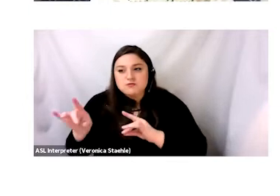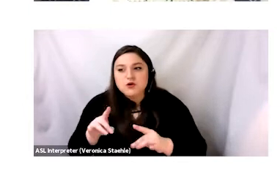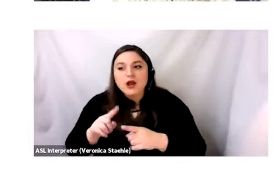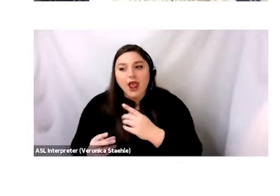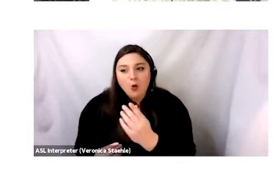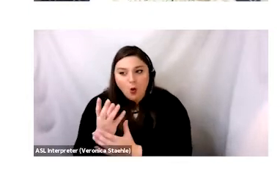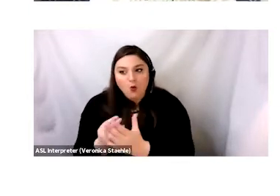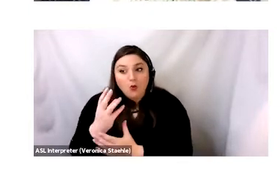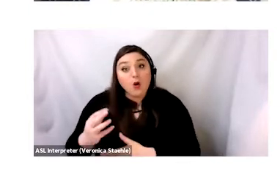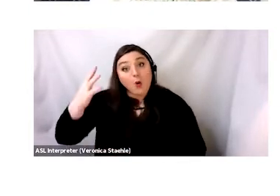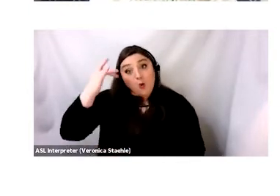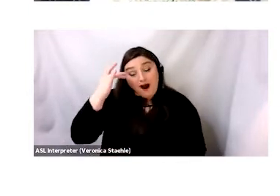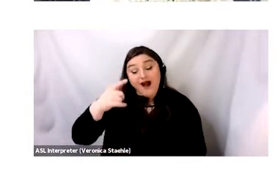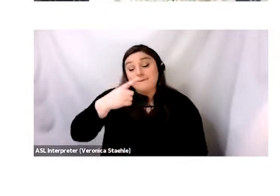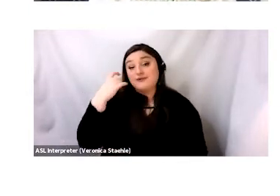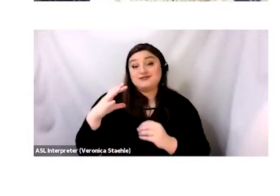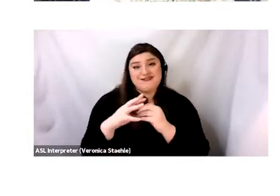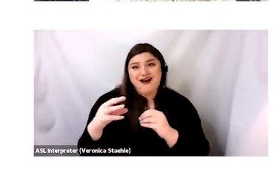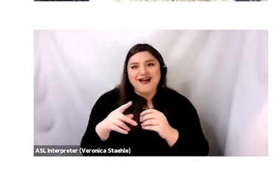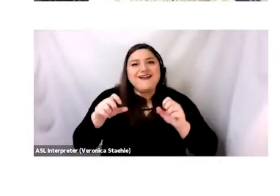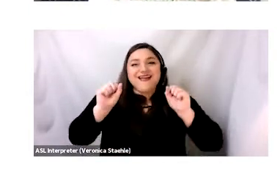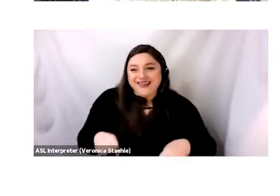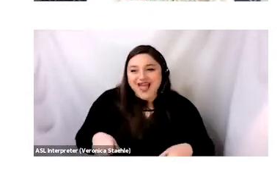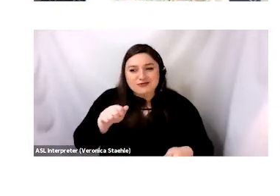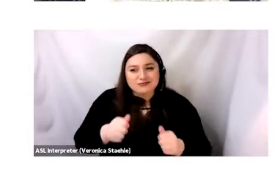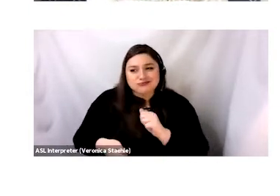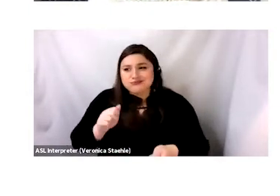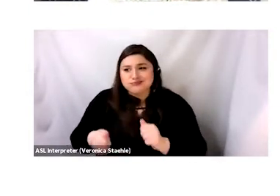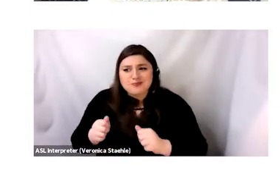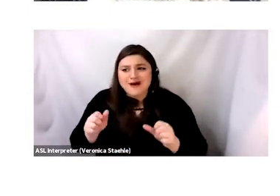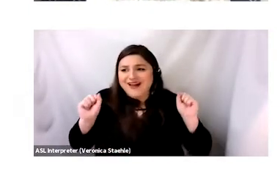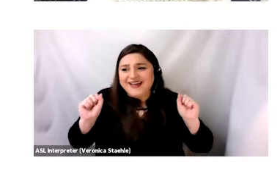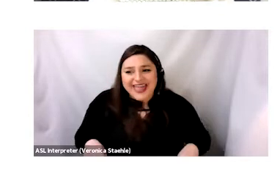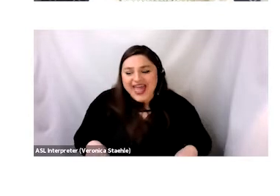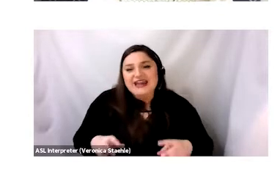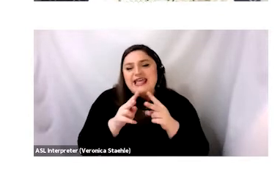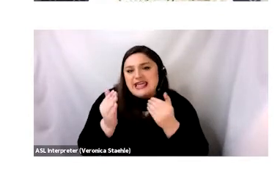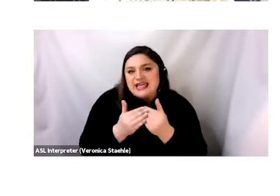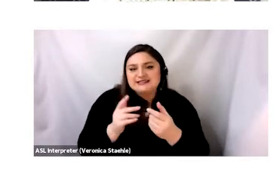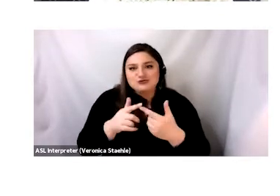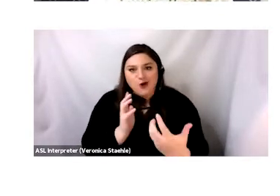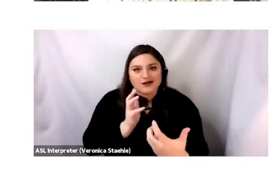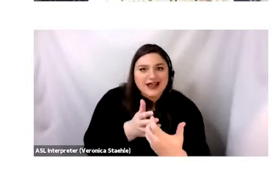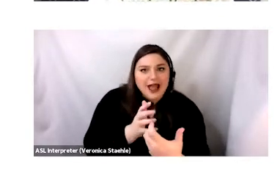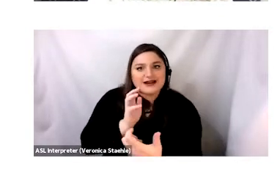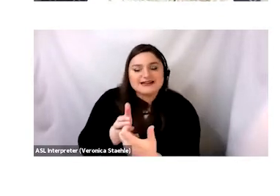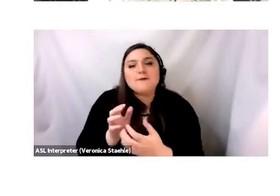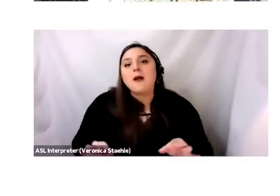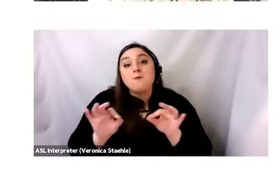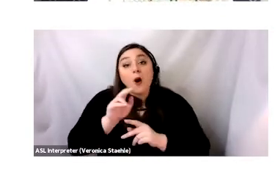across these tropical regions, because although they vary greatly, the plant is able to adapt if